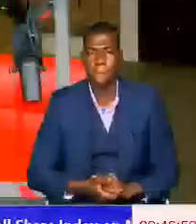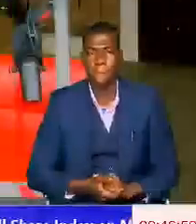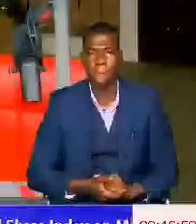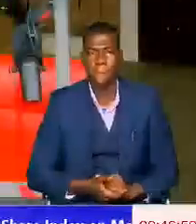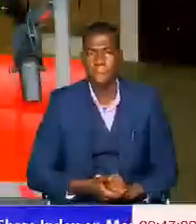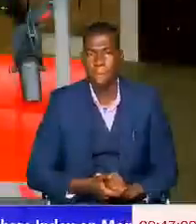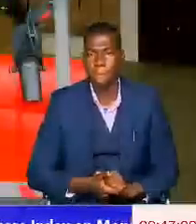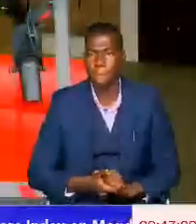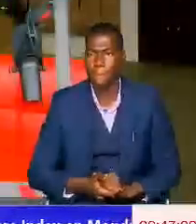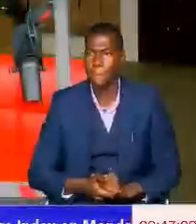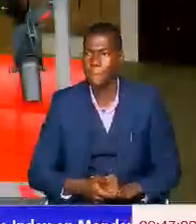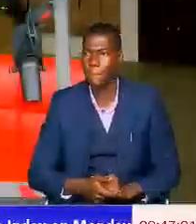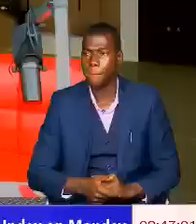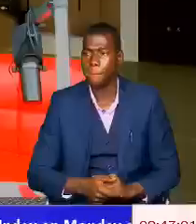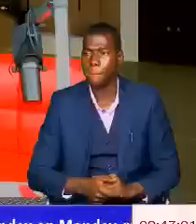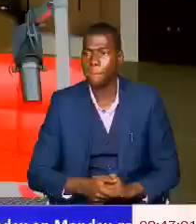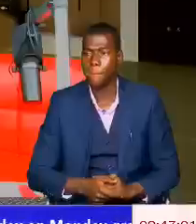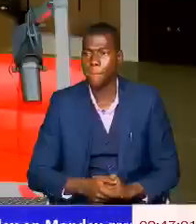Yes.